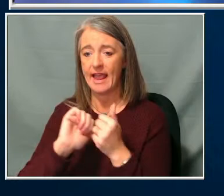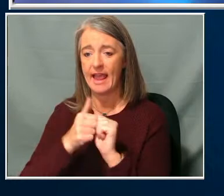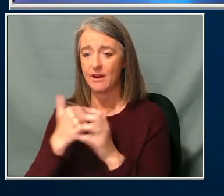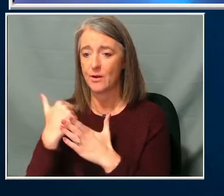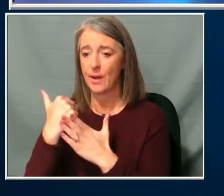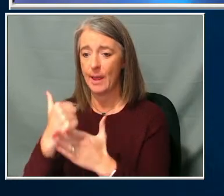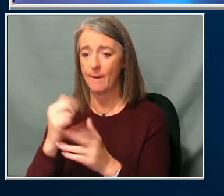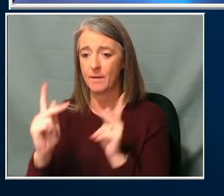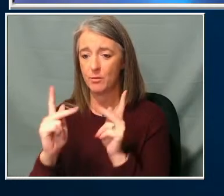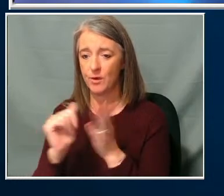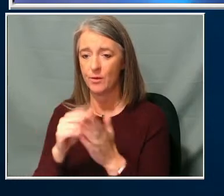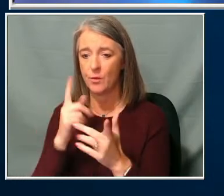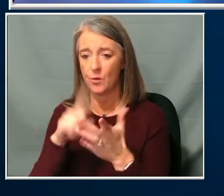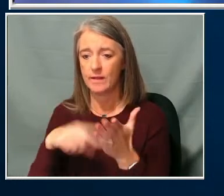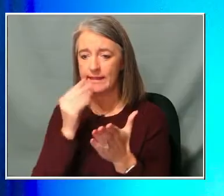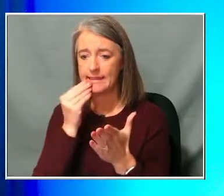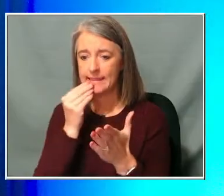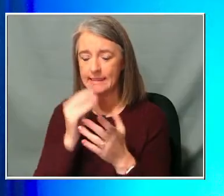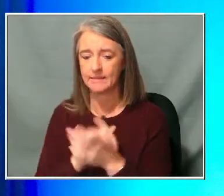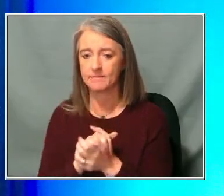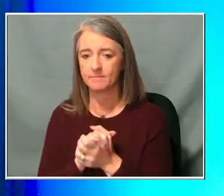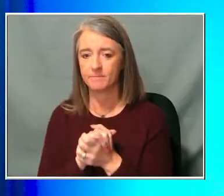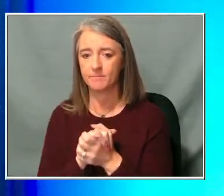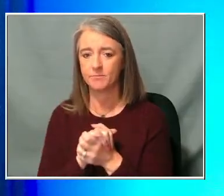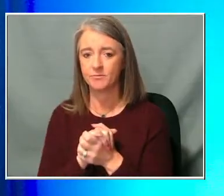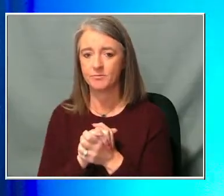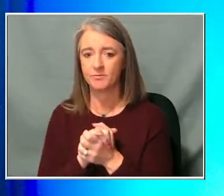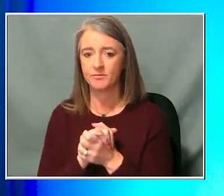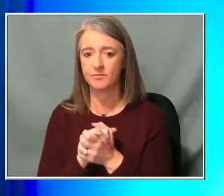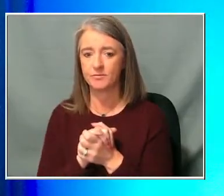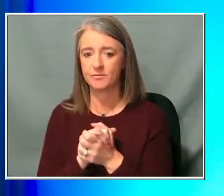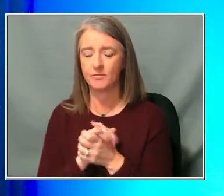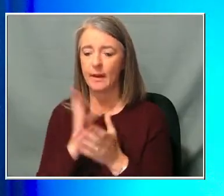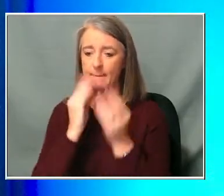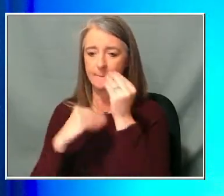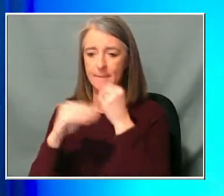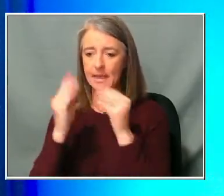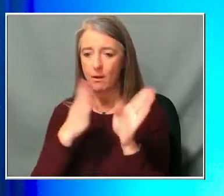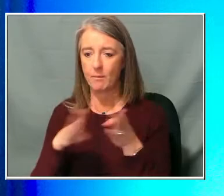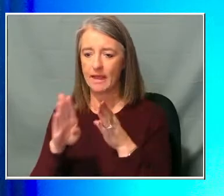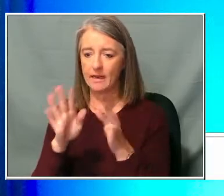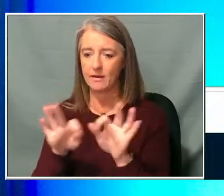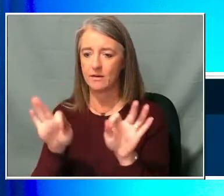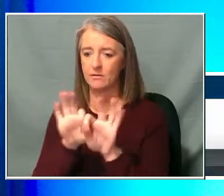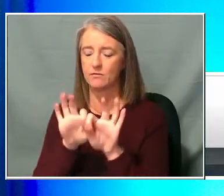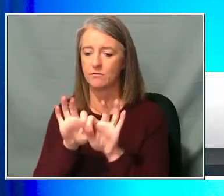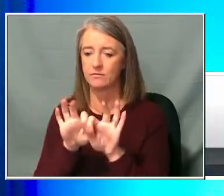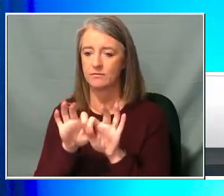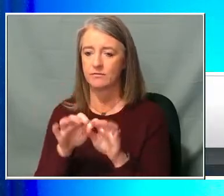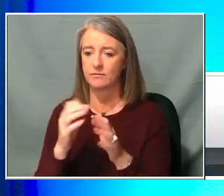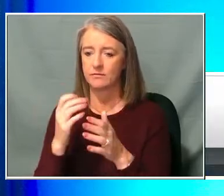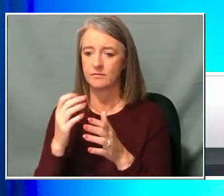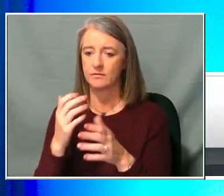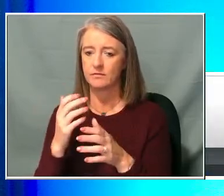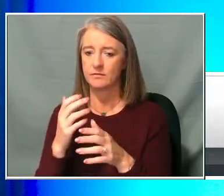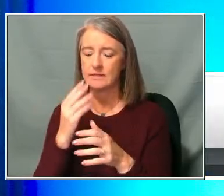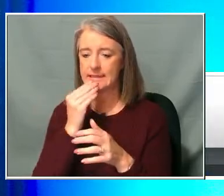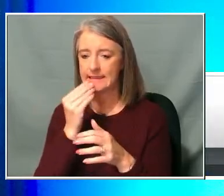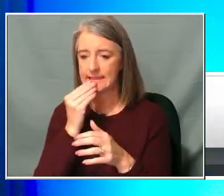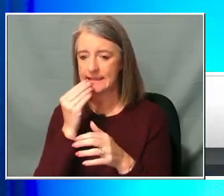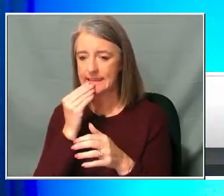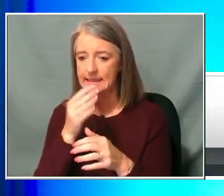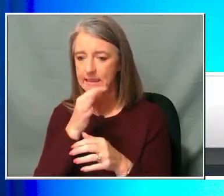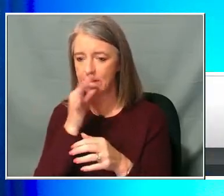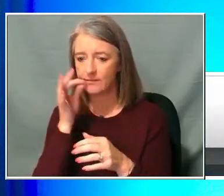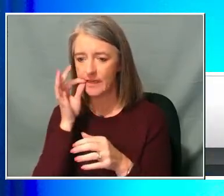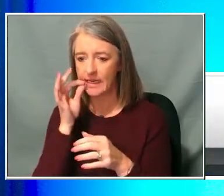that? Meal planning is very important, and to break the fast or eating the first